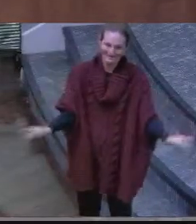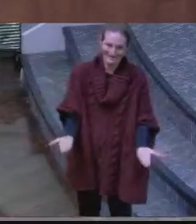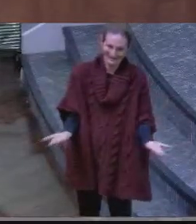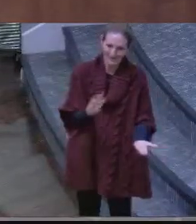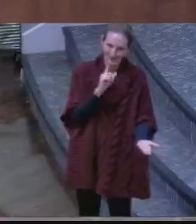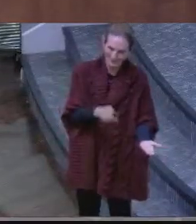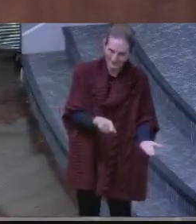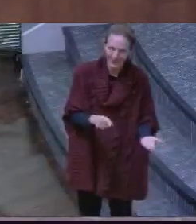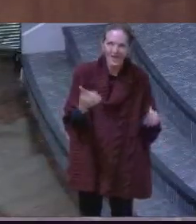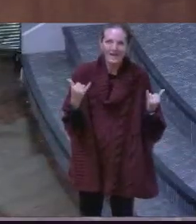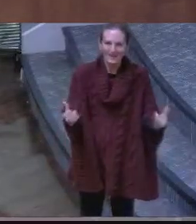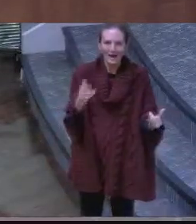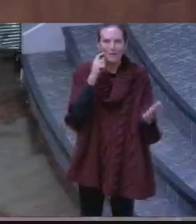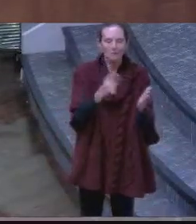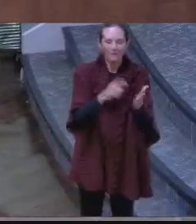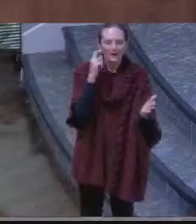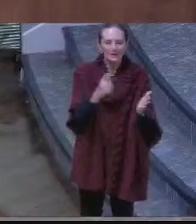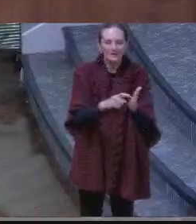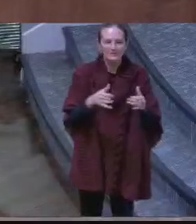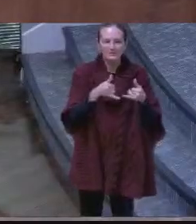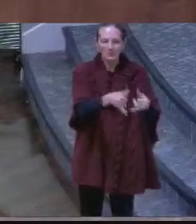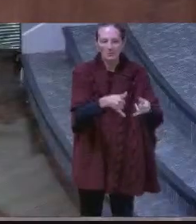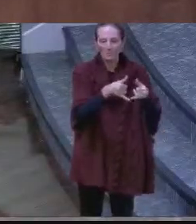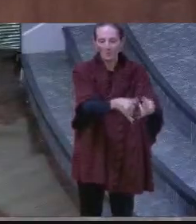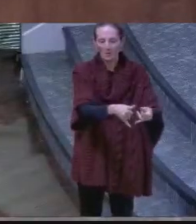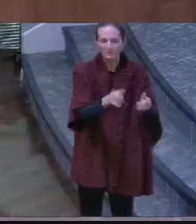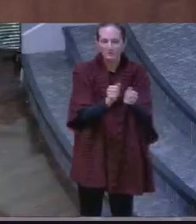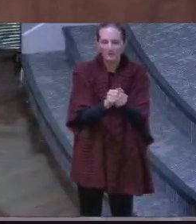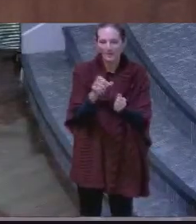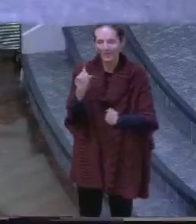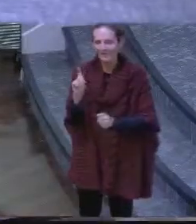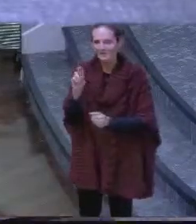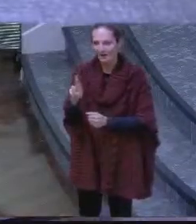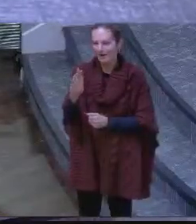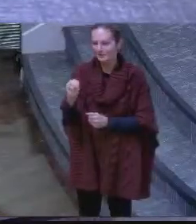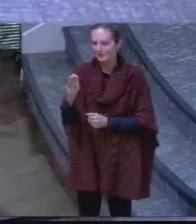our recognition and awards with Dr. Moore as our presenter.